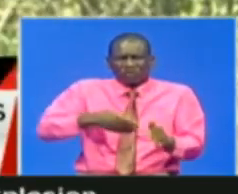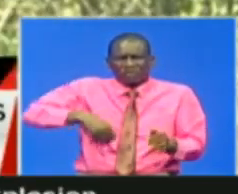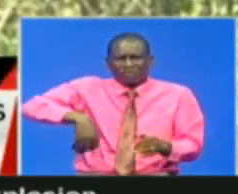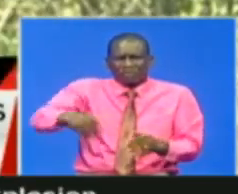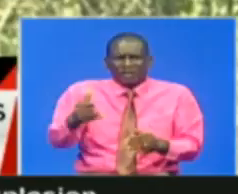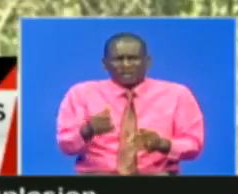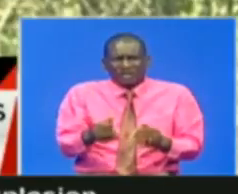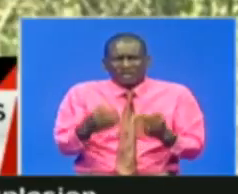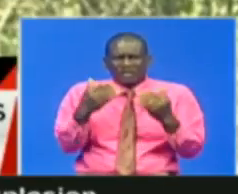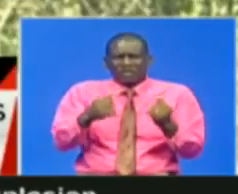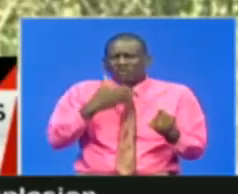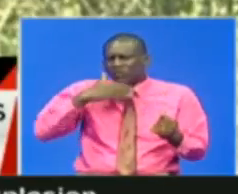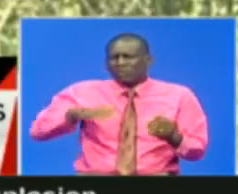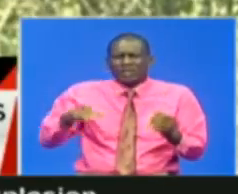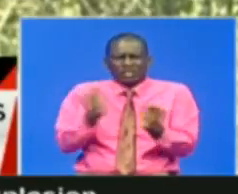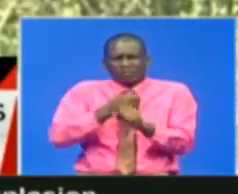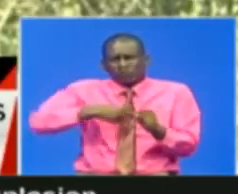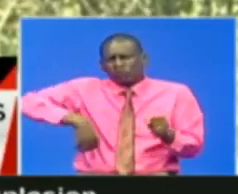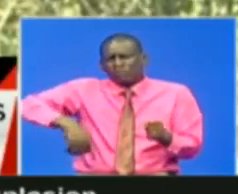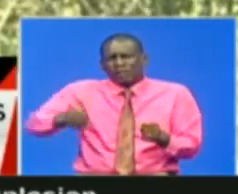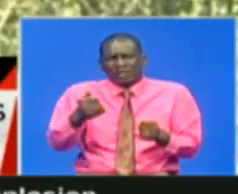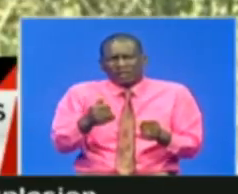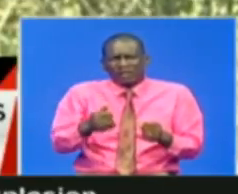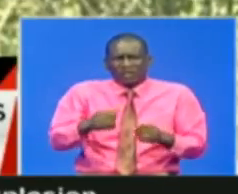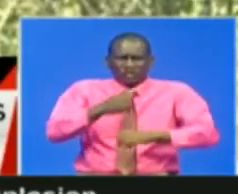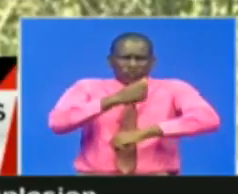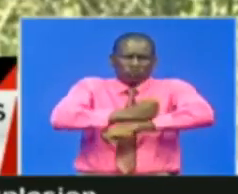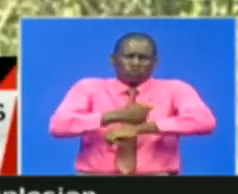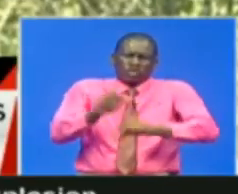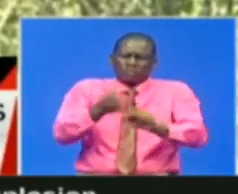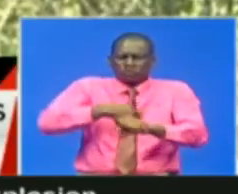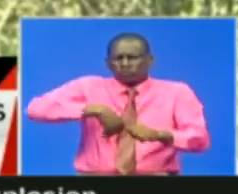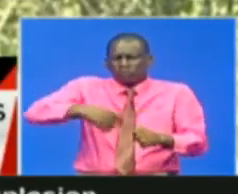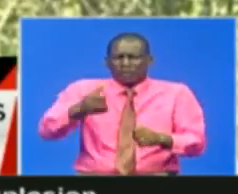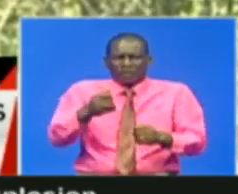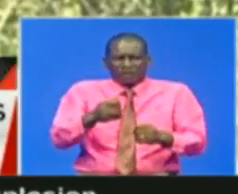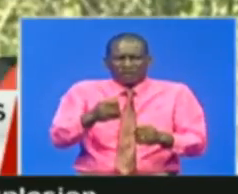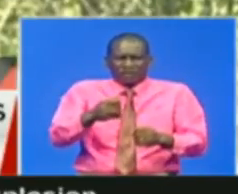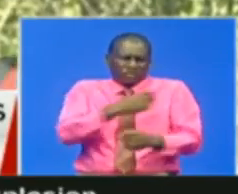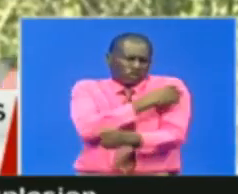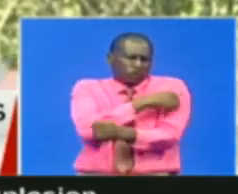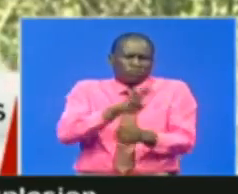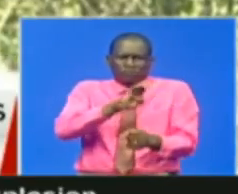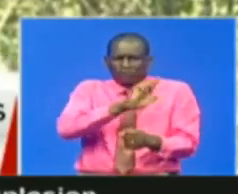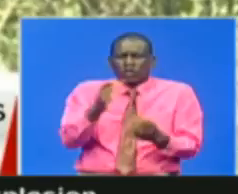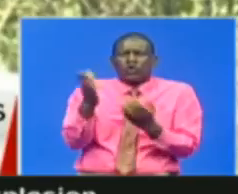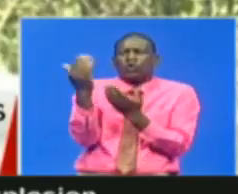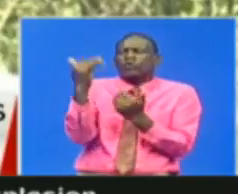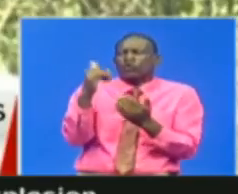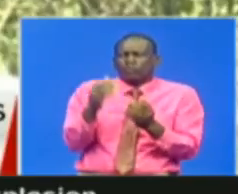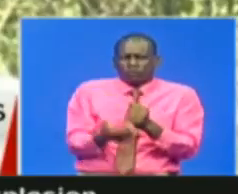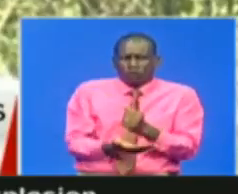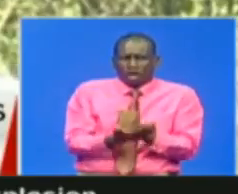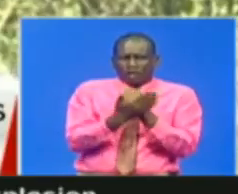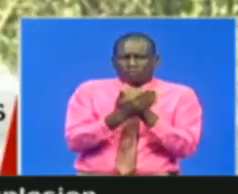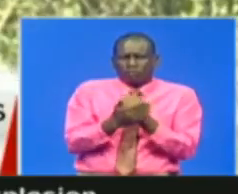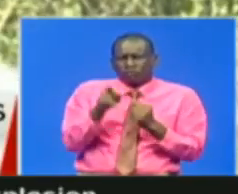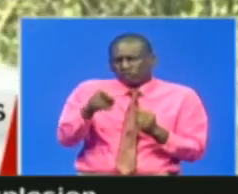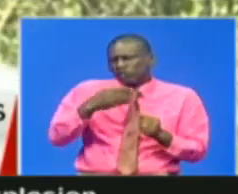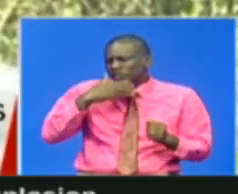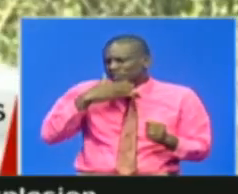of course the parents can't afford the payment, the school can't afford, so we are still hoping that we can get some help to take him to the